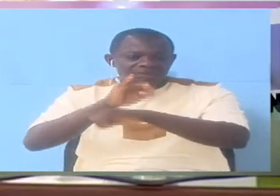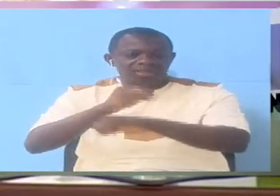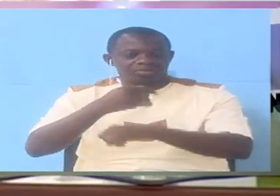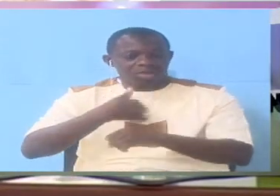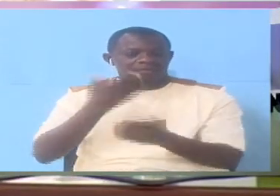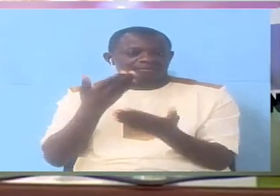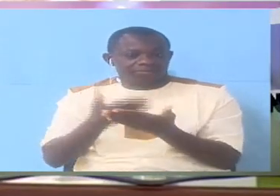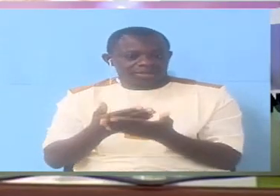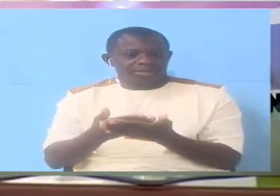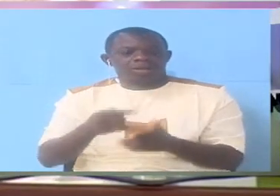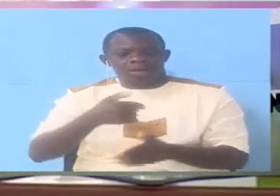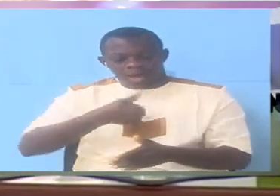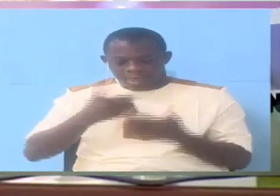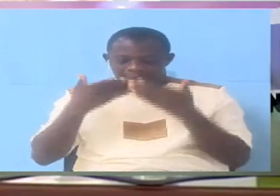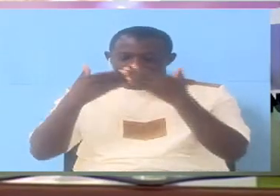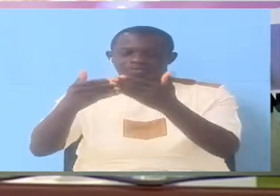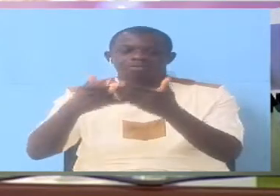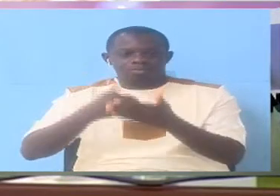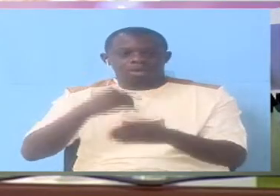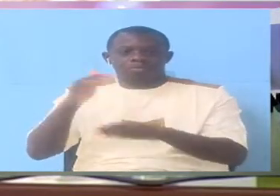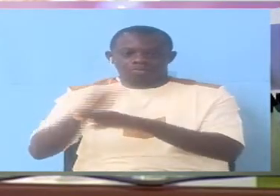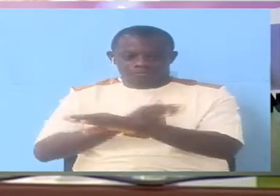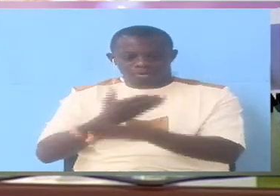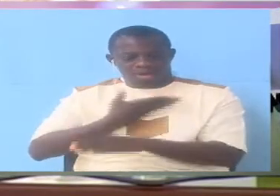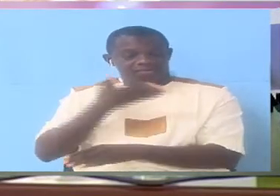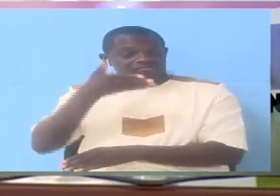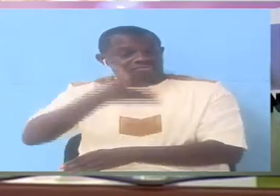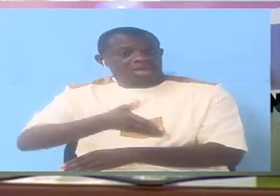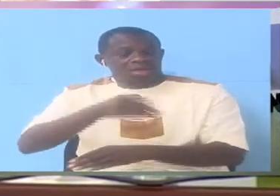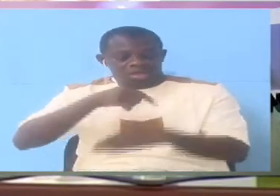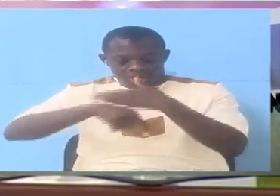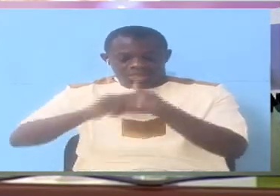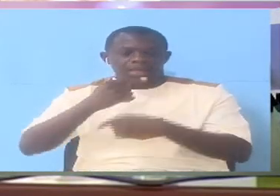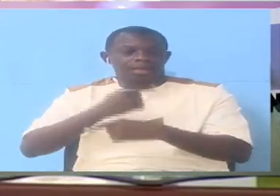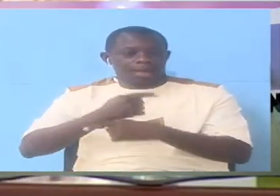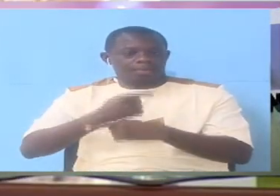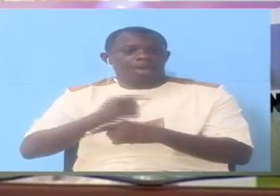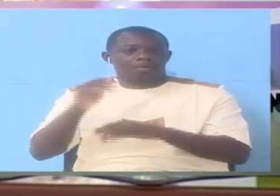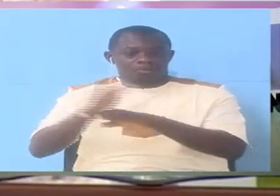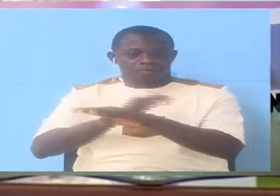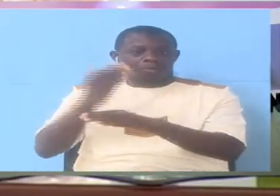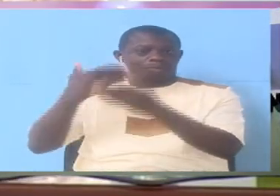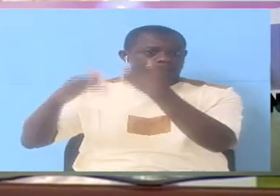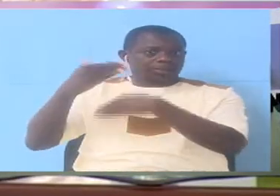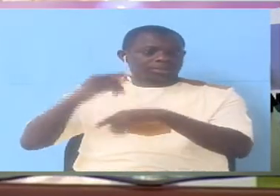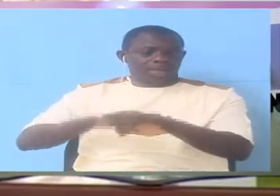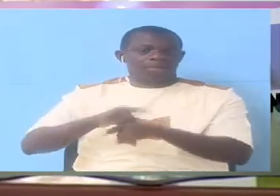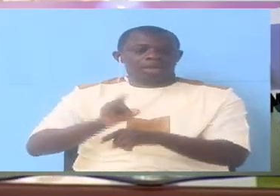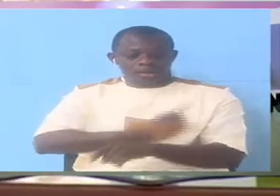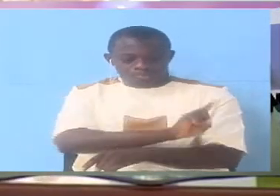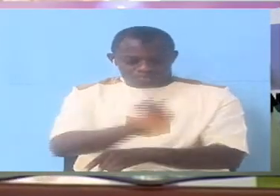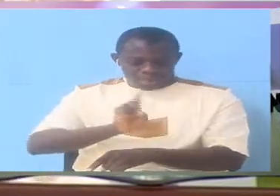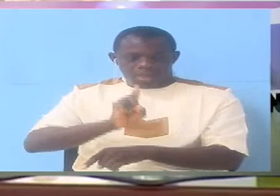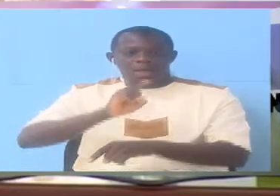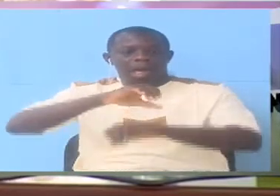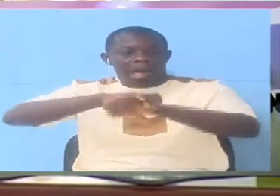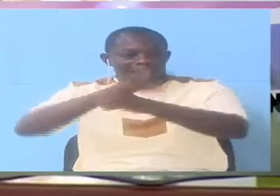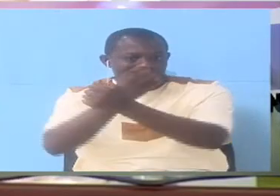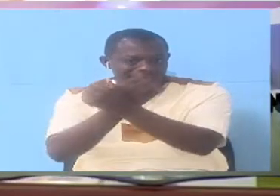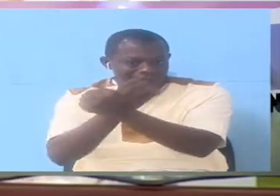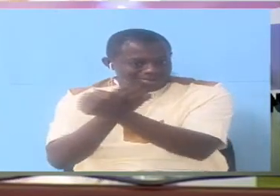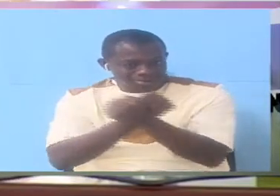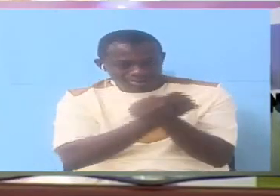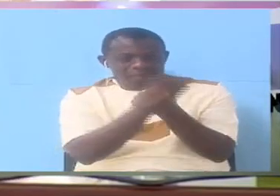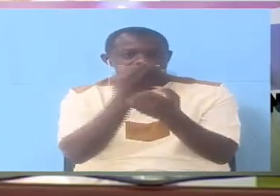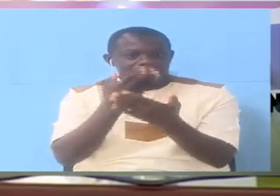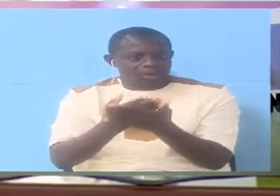I told him that I was present in the country at the time, that they were arrested but know nothing about it because